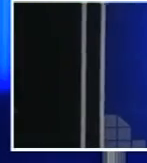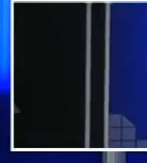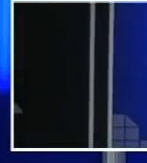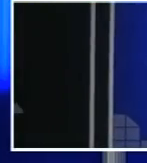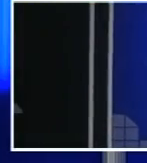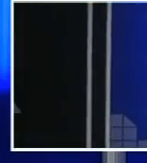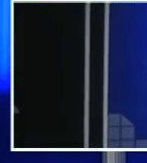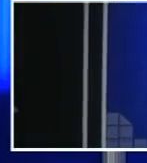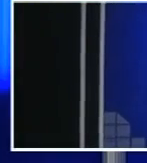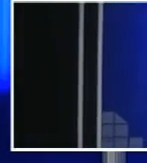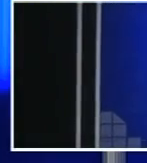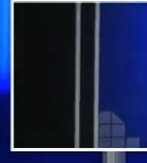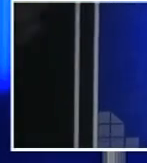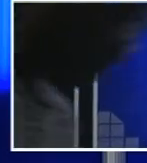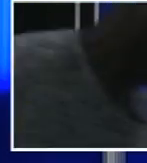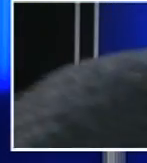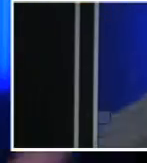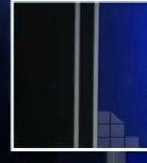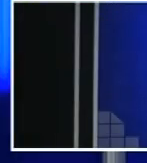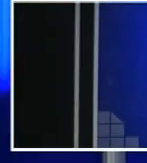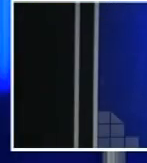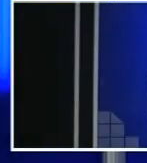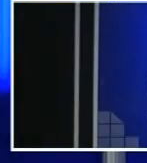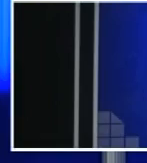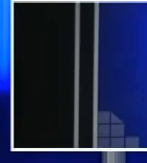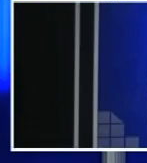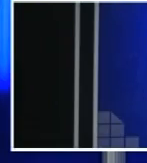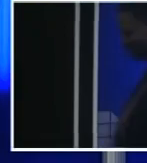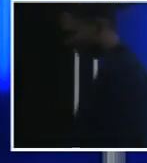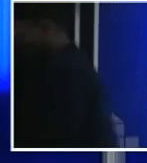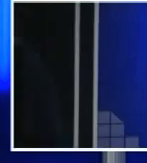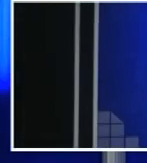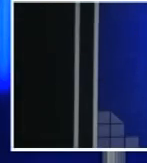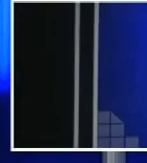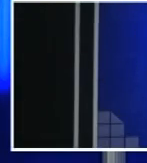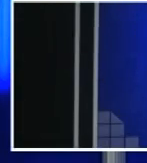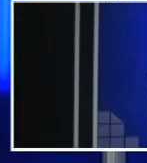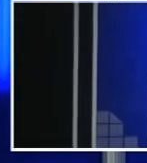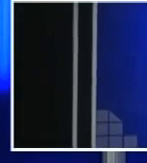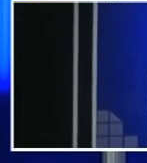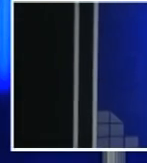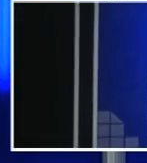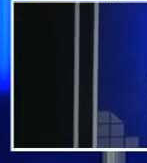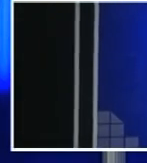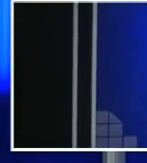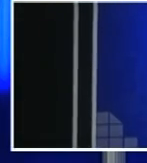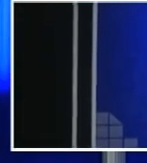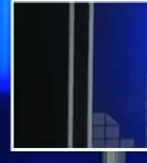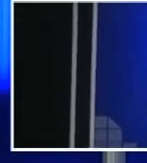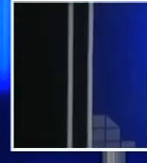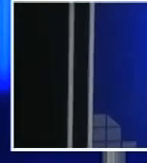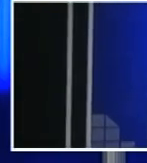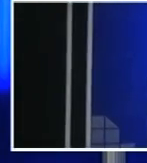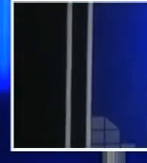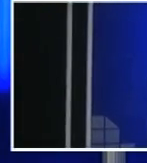Okay, we are testing you now. You're trying to rip off your dress, Tati. Well, please see. From